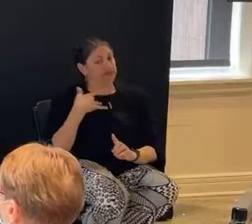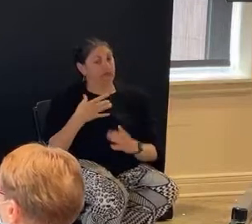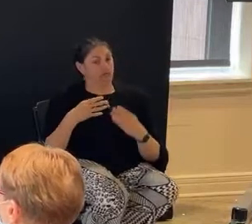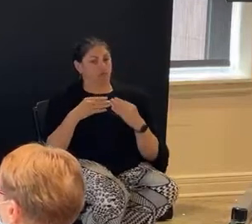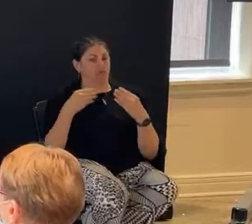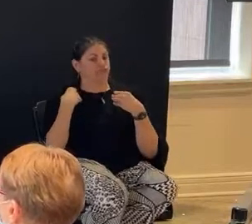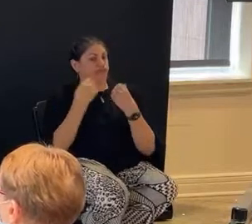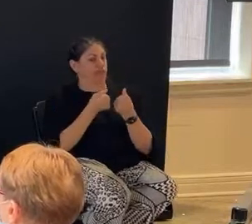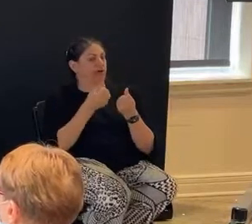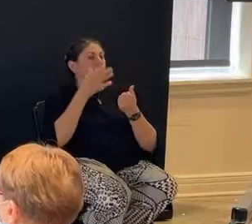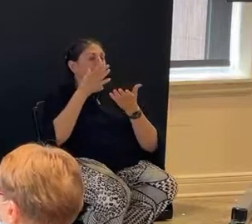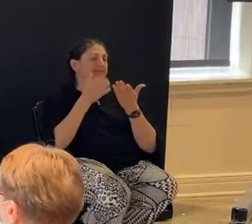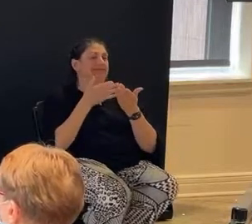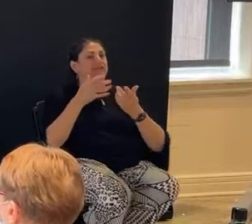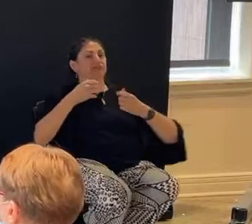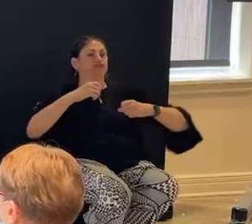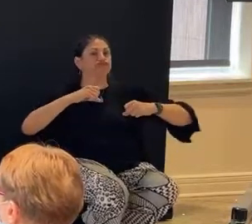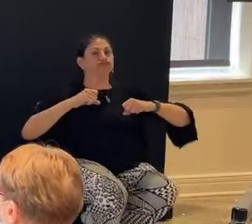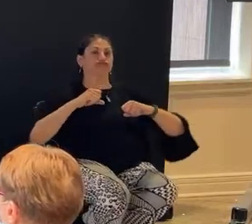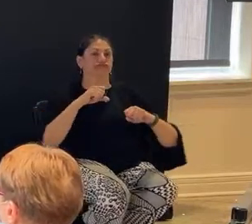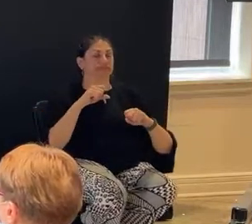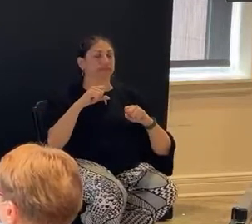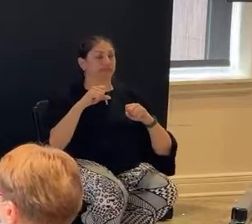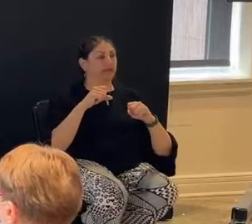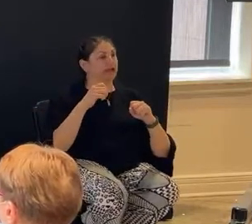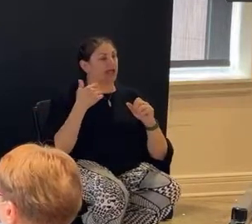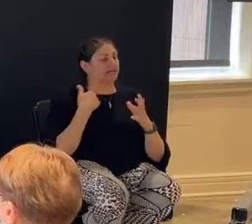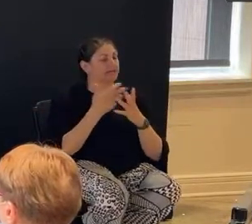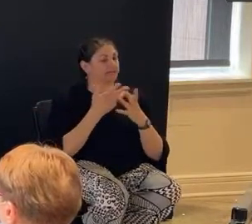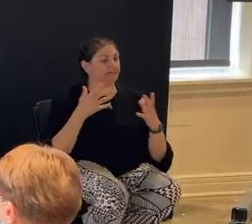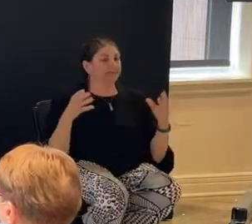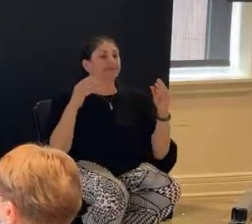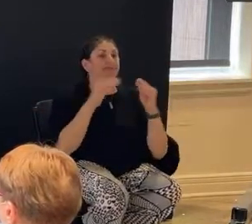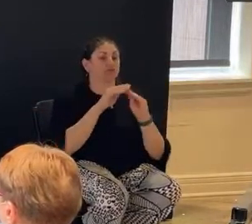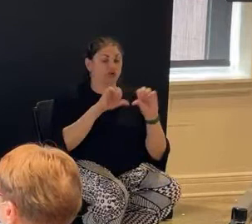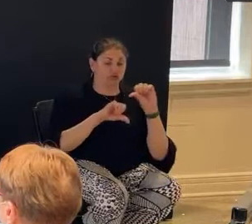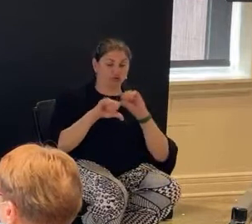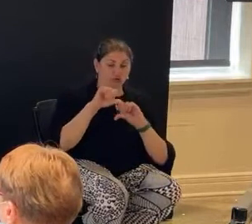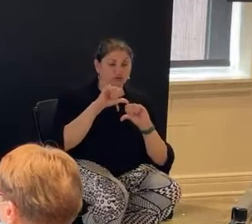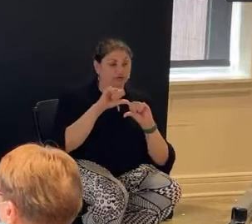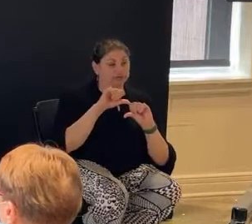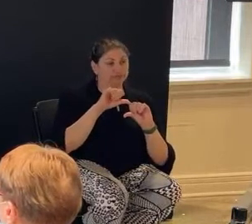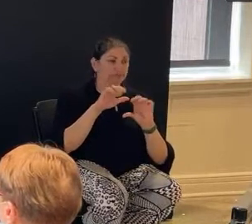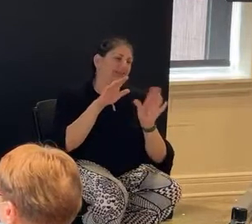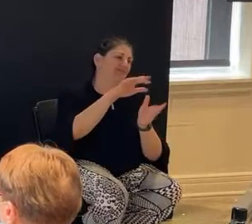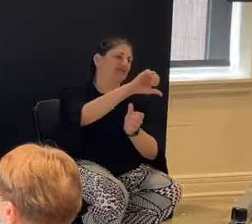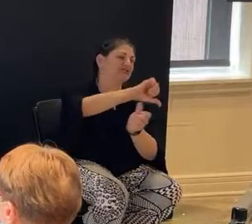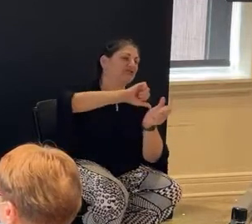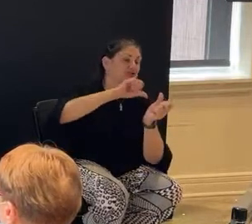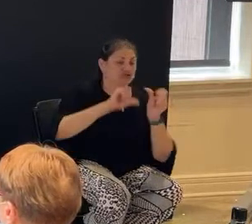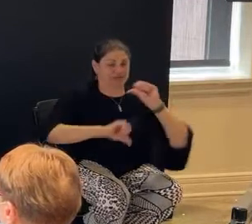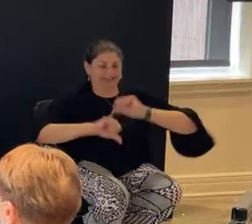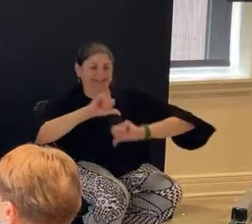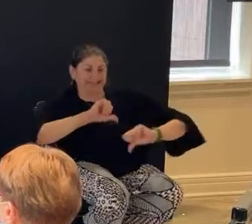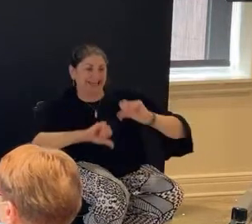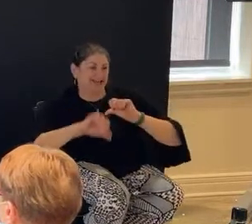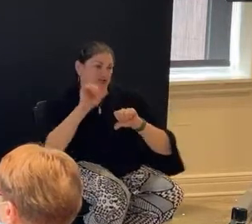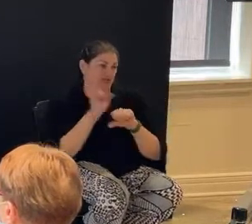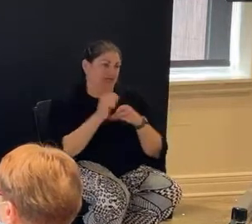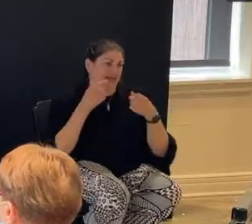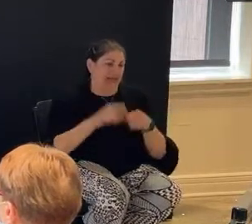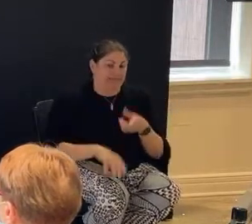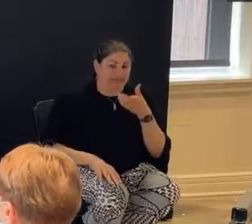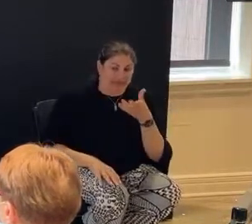better. And so there's a lot more social science work going on there, being integrated with the, you know,